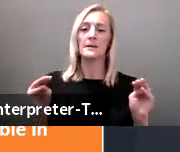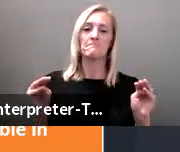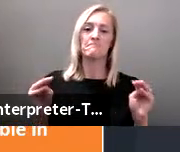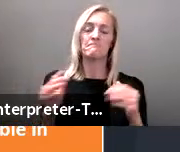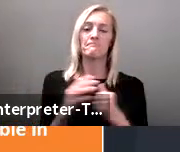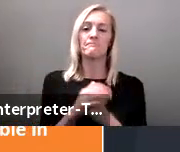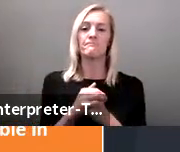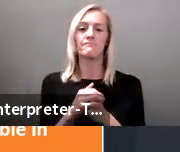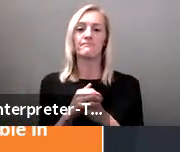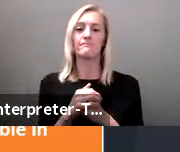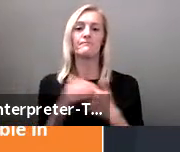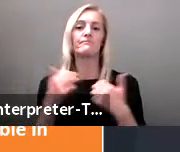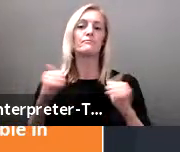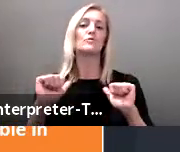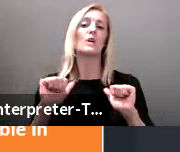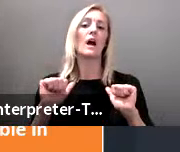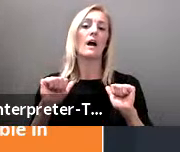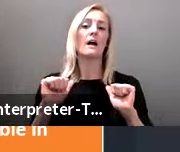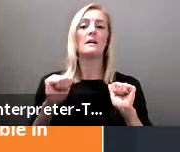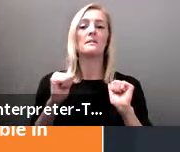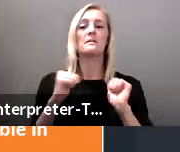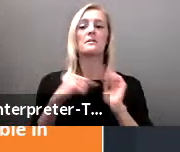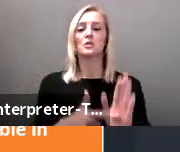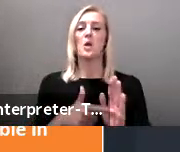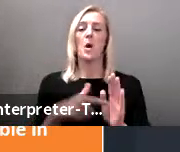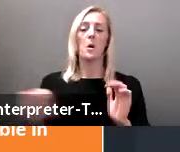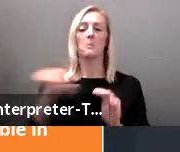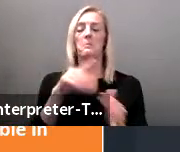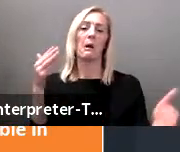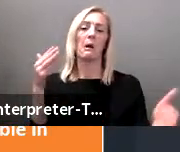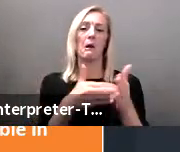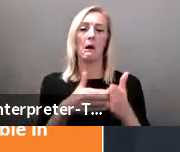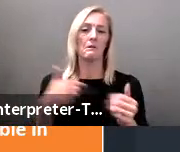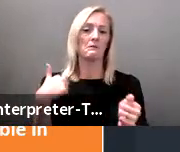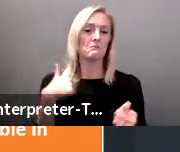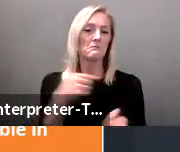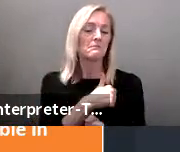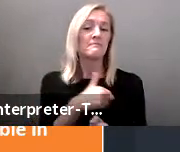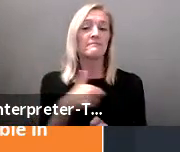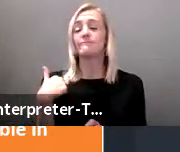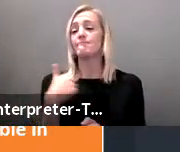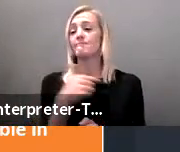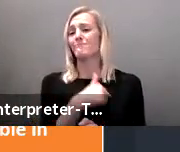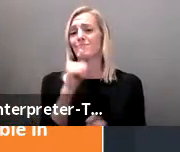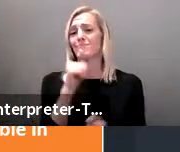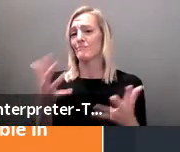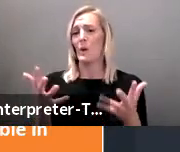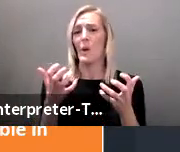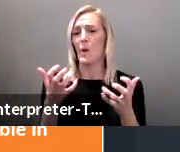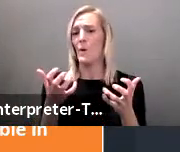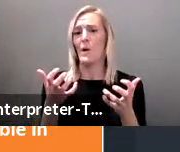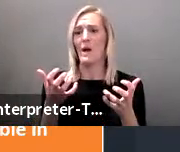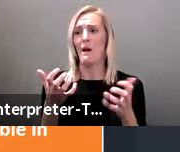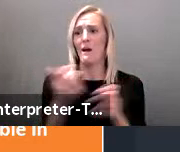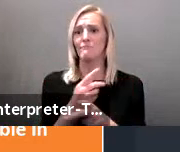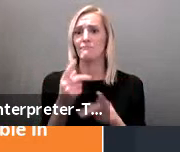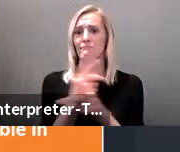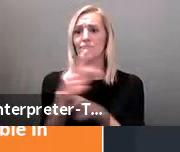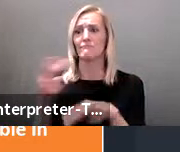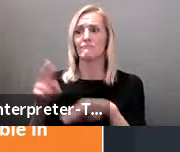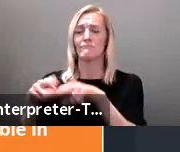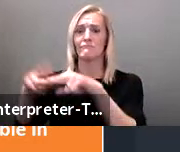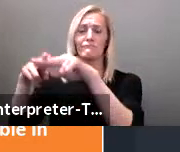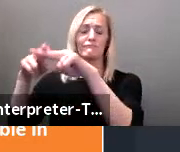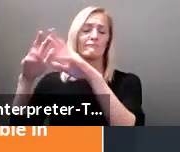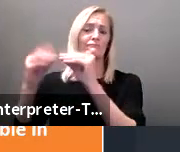let people know that they were against what we were doing and everything. And we did not want it to get to a huge